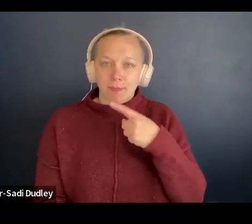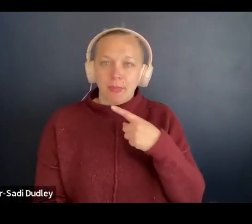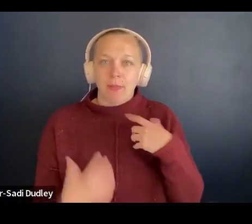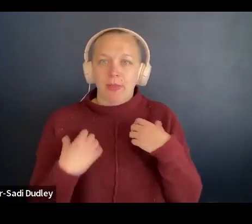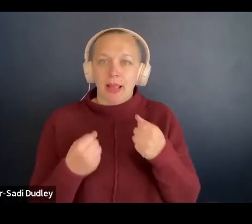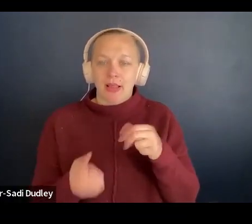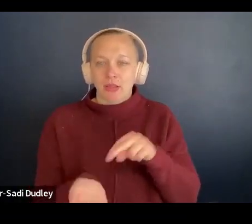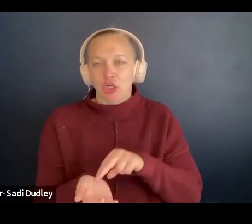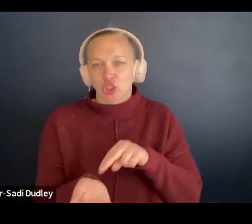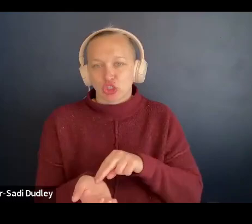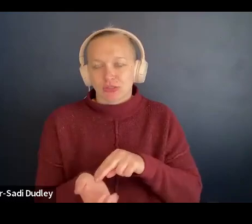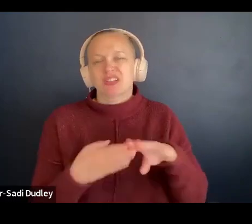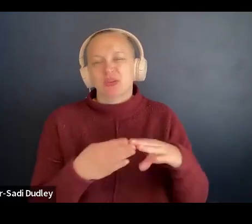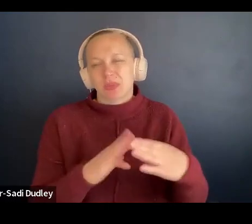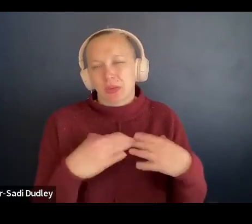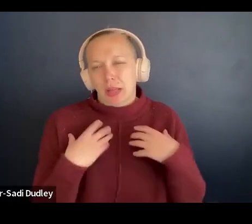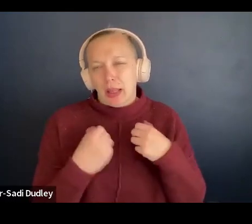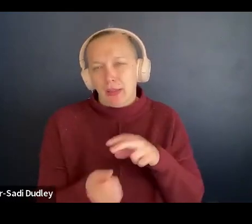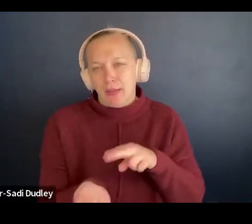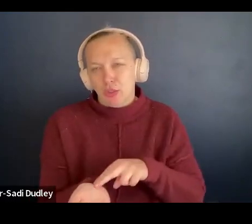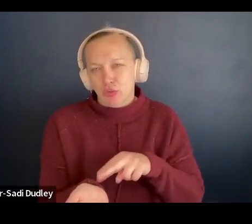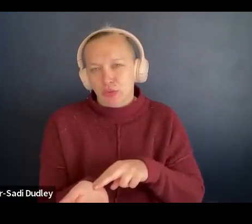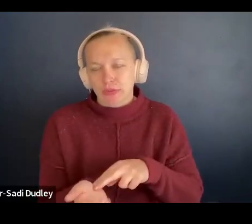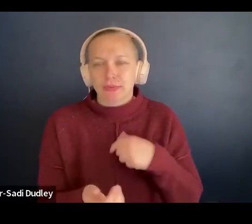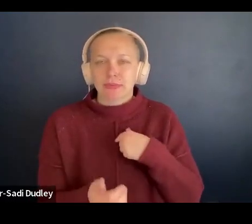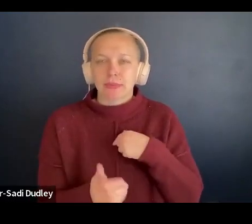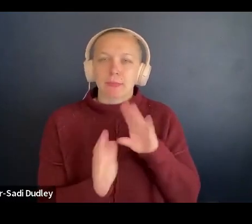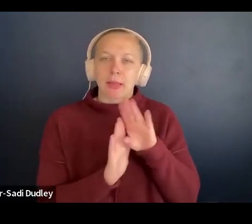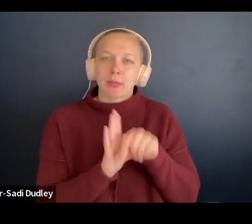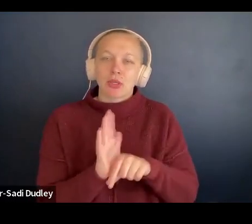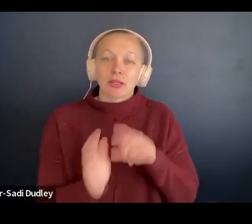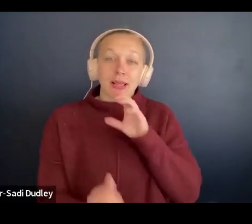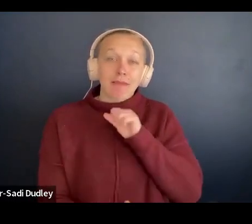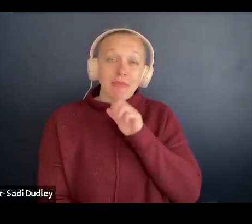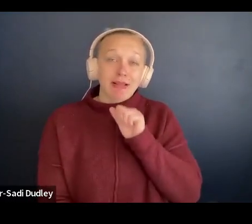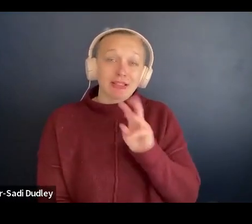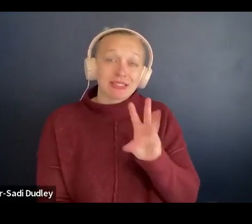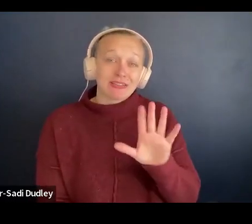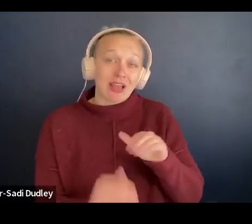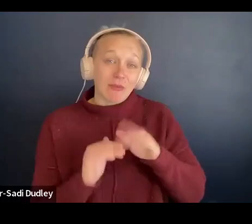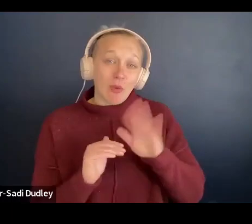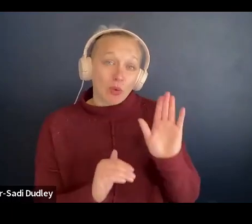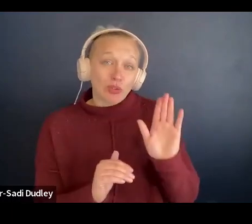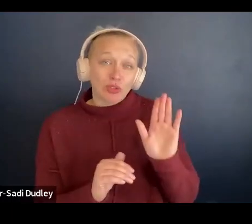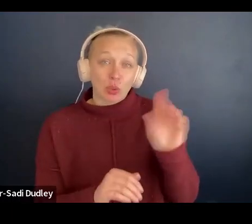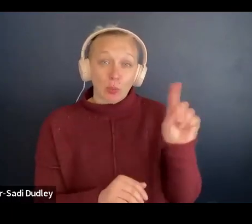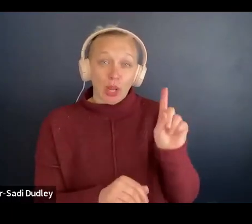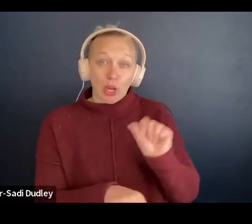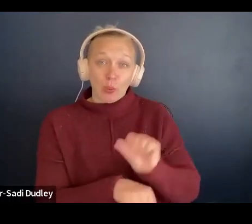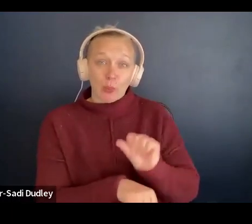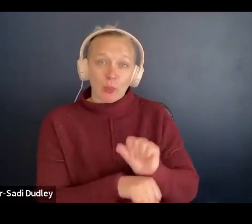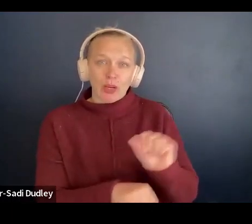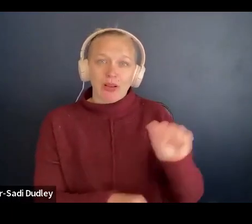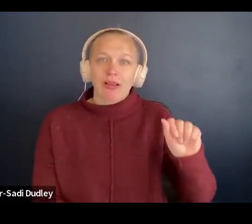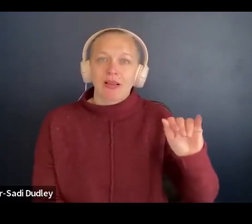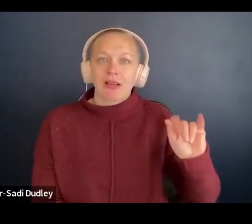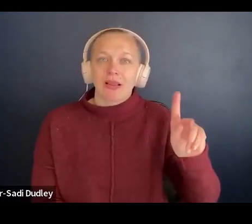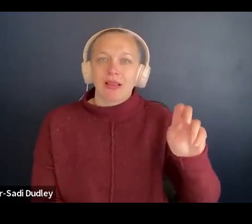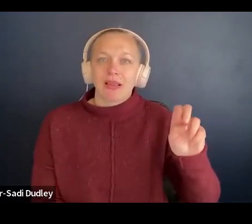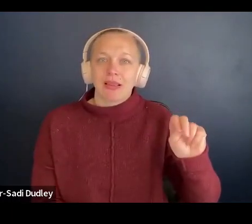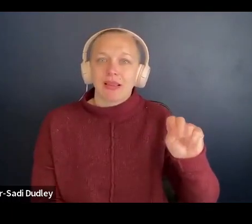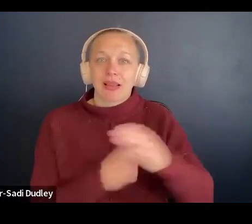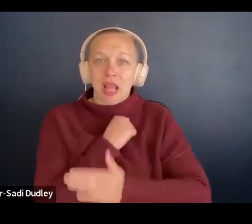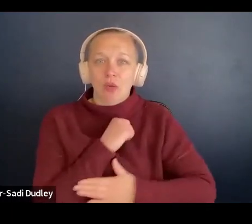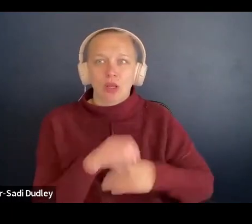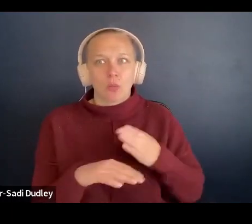that is my background. I work with 65 and older in Aiken County, and I will try to make this very quick as we are already